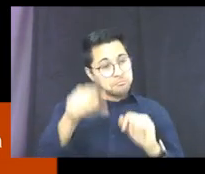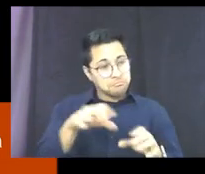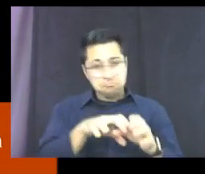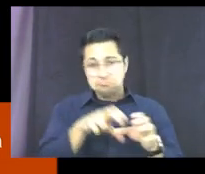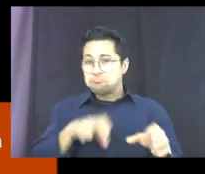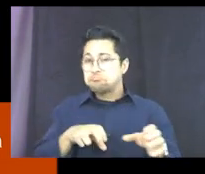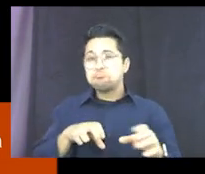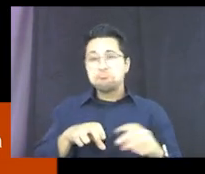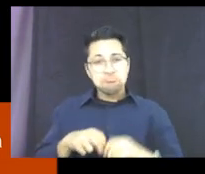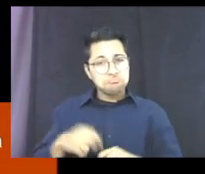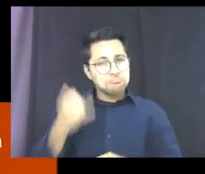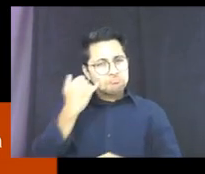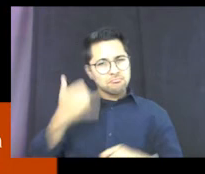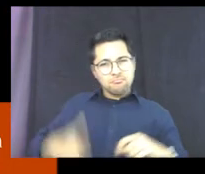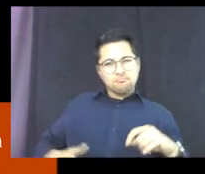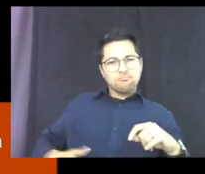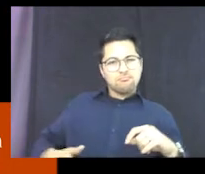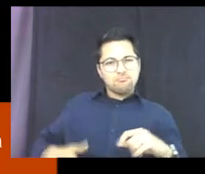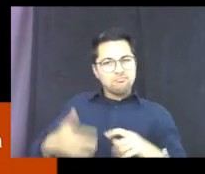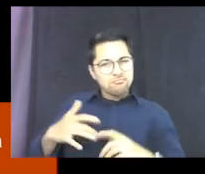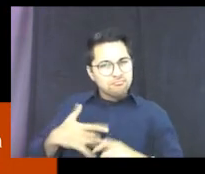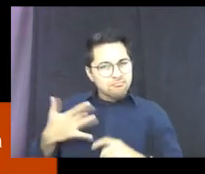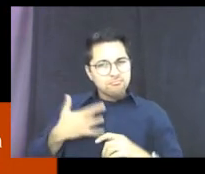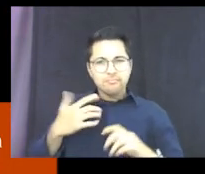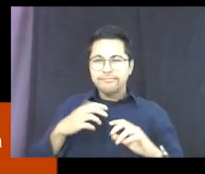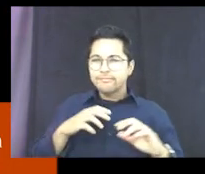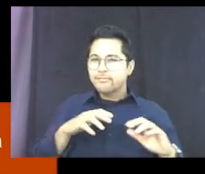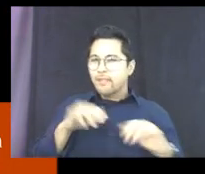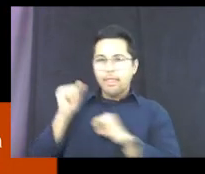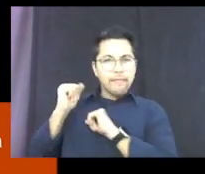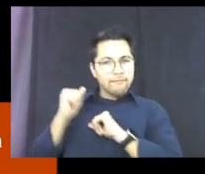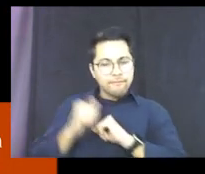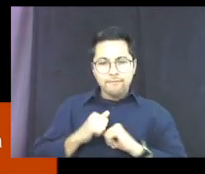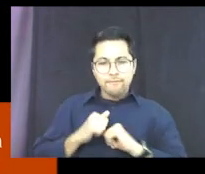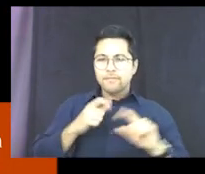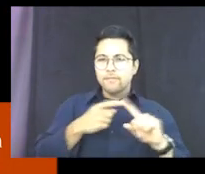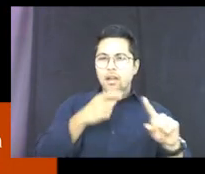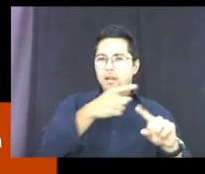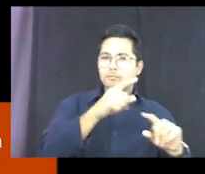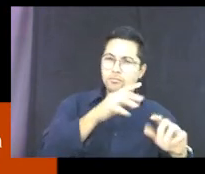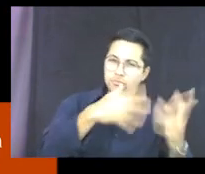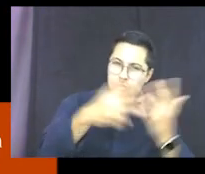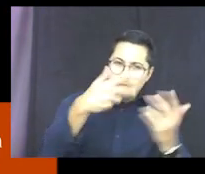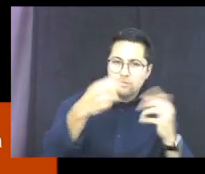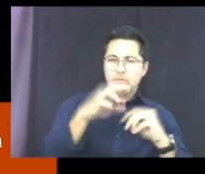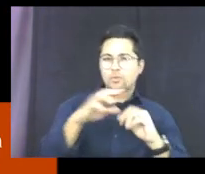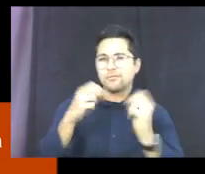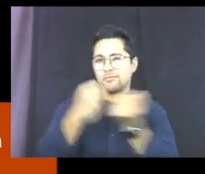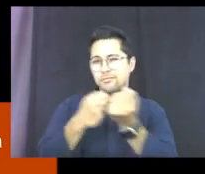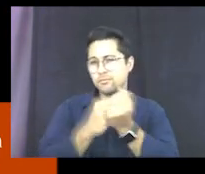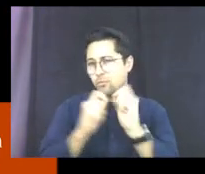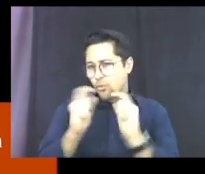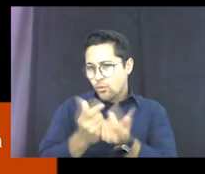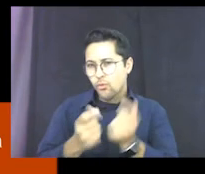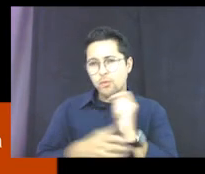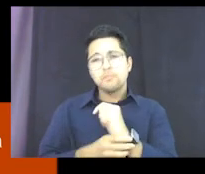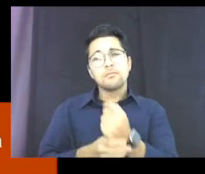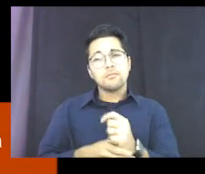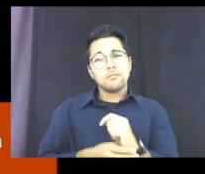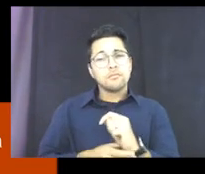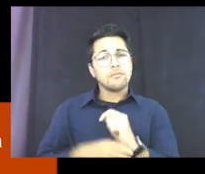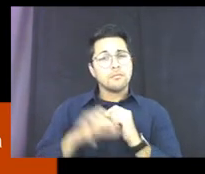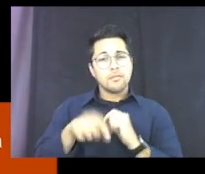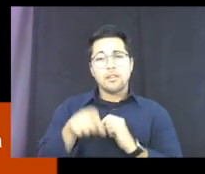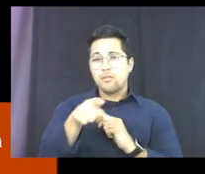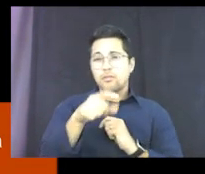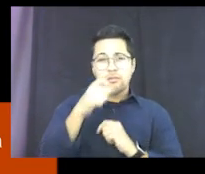your gut instinct is telling you to walk away from a social or support group that you aren't comfortable being